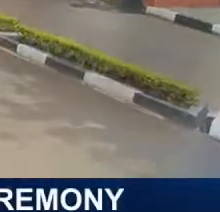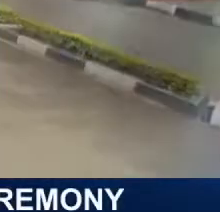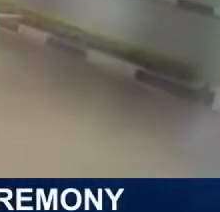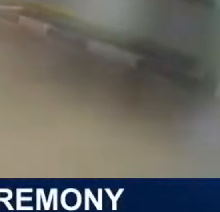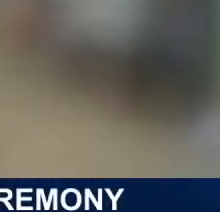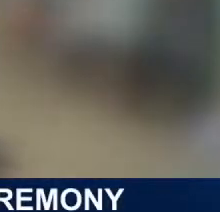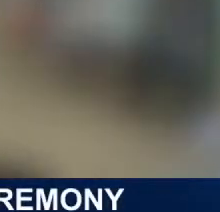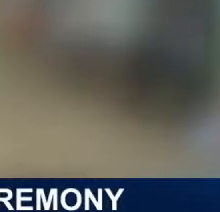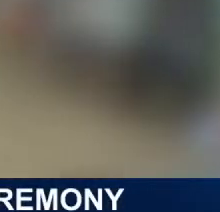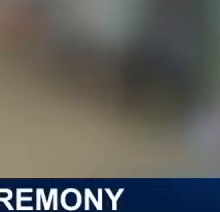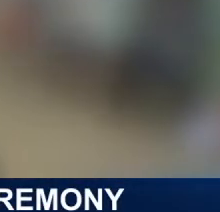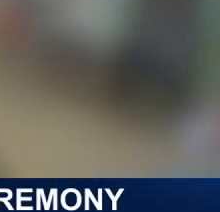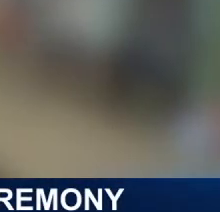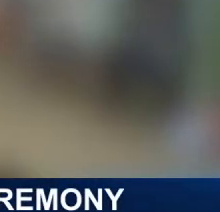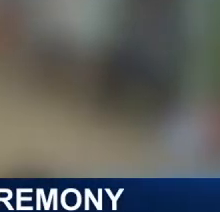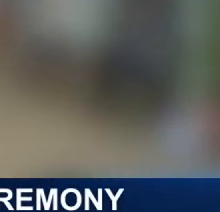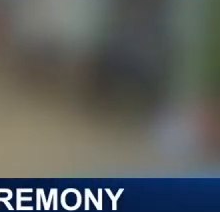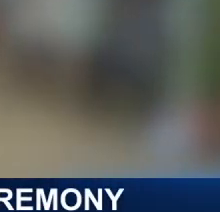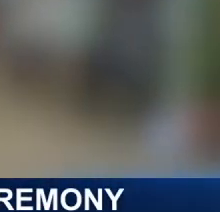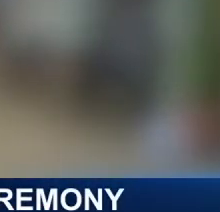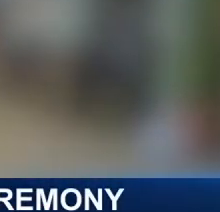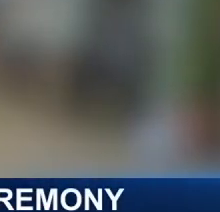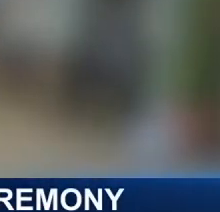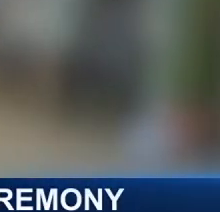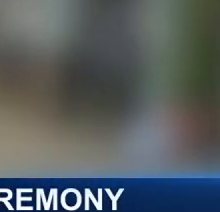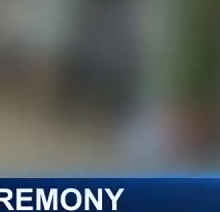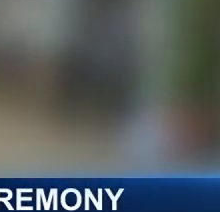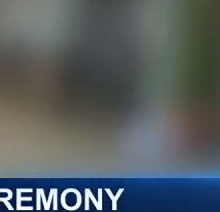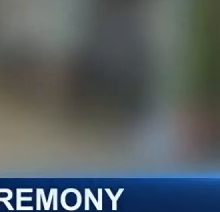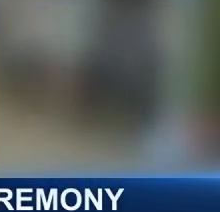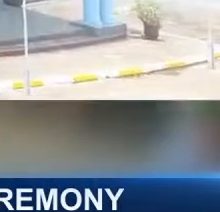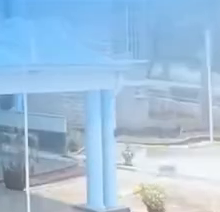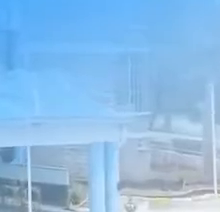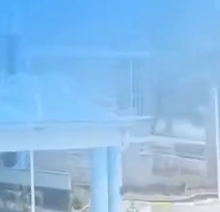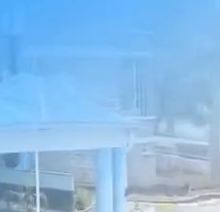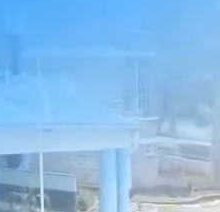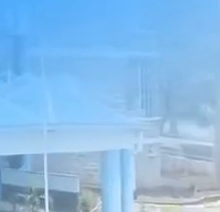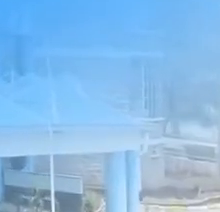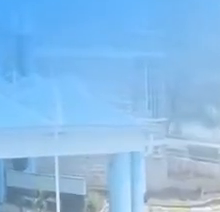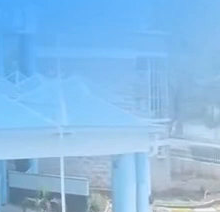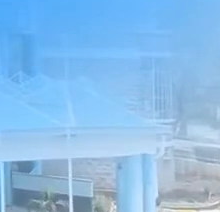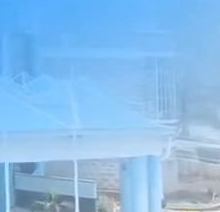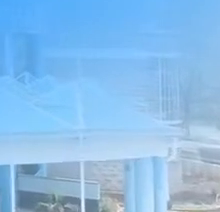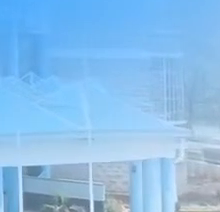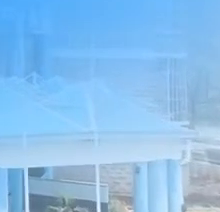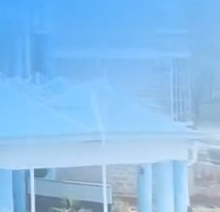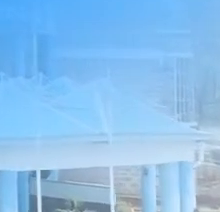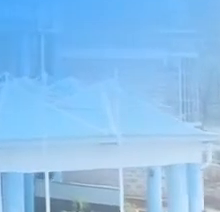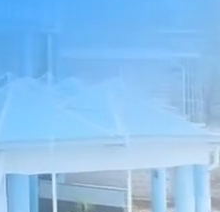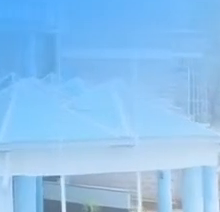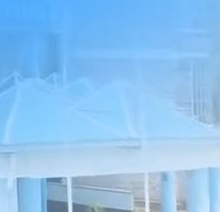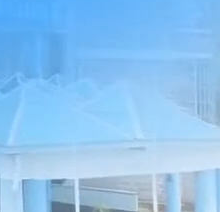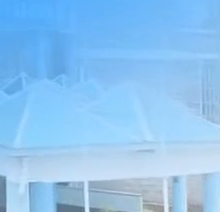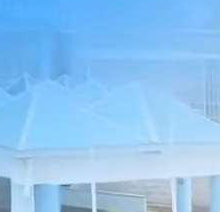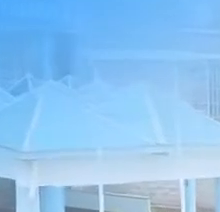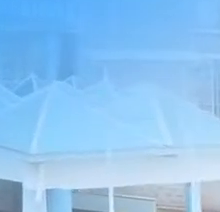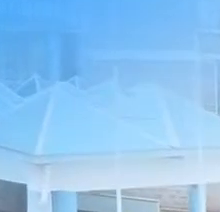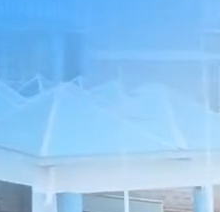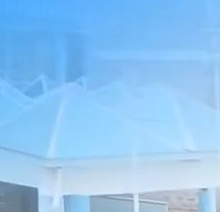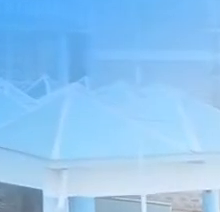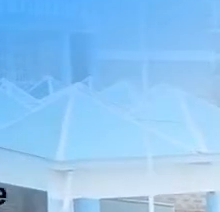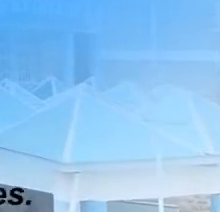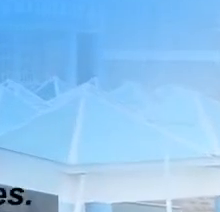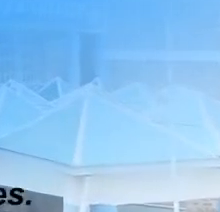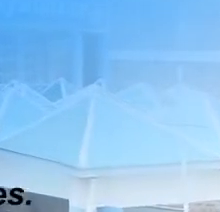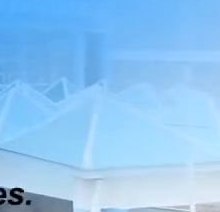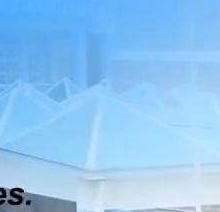are expected to pay graduation fees by Friday, 16th July 2021. For more information, please contact the Office of the